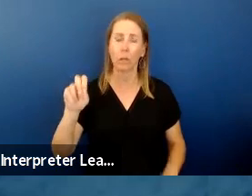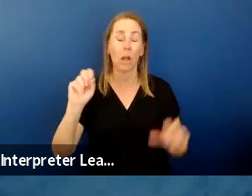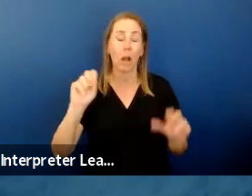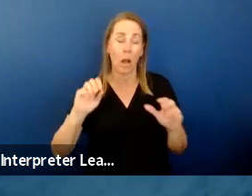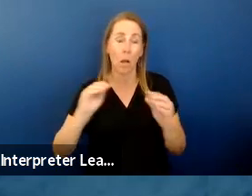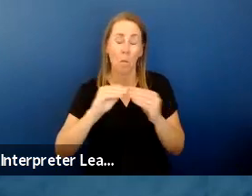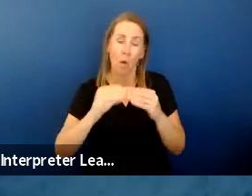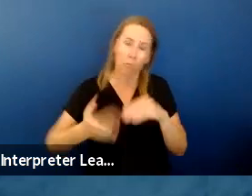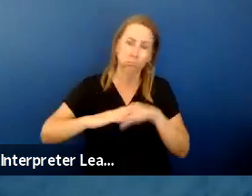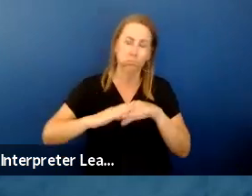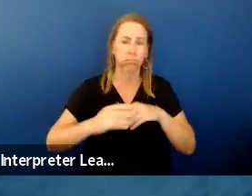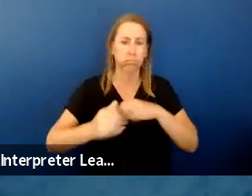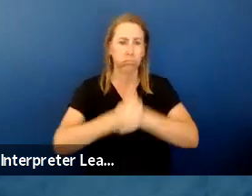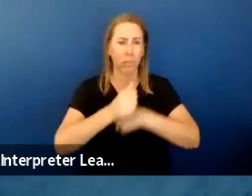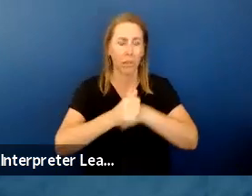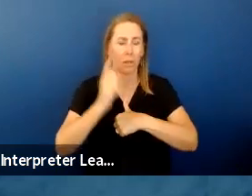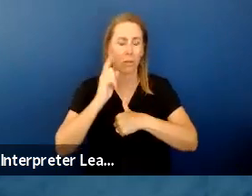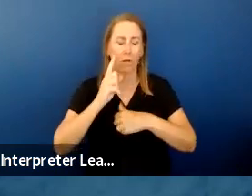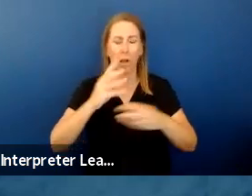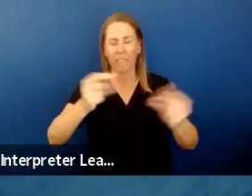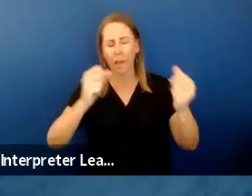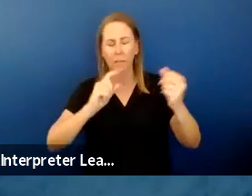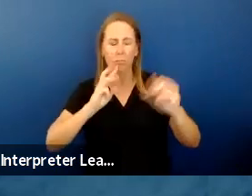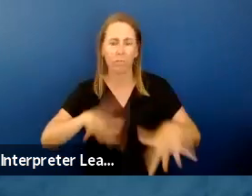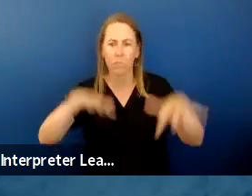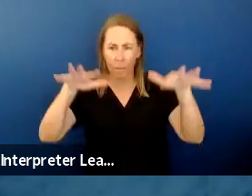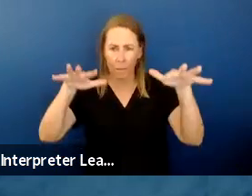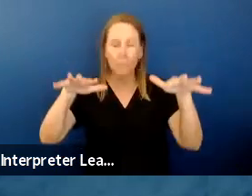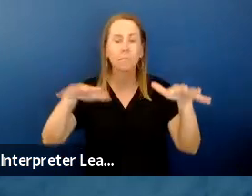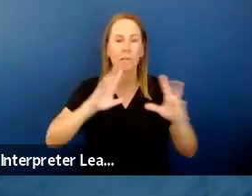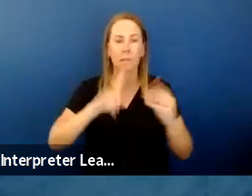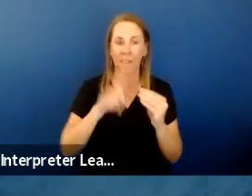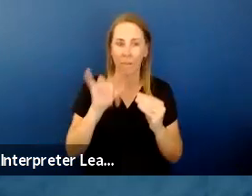want to talk about that a little bit today. So next slide.